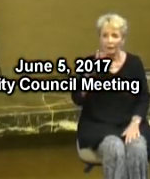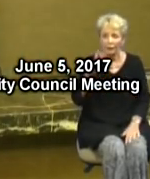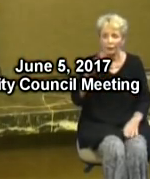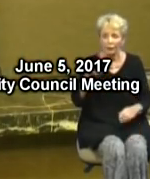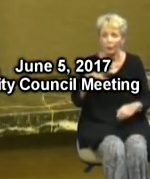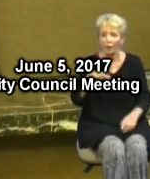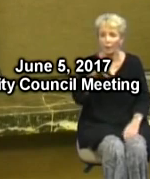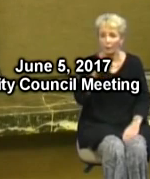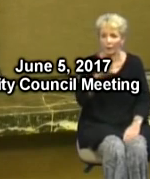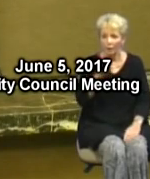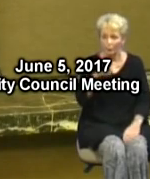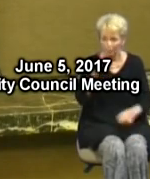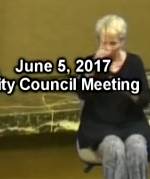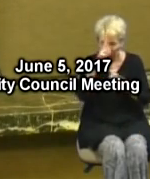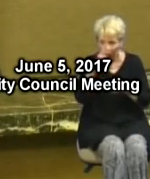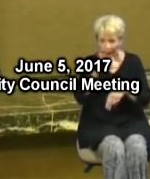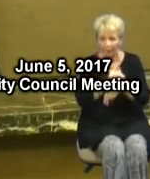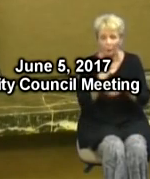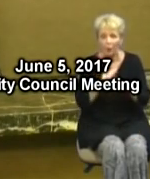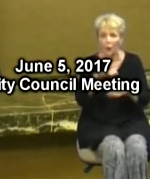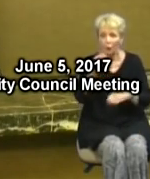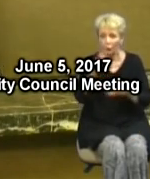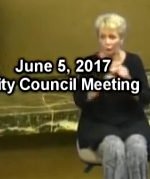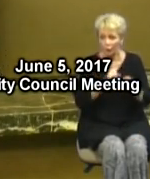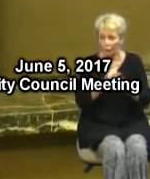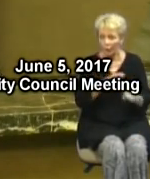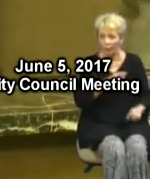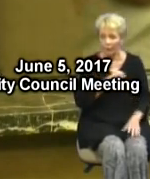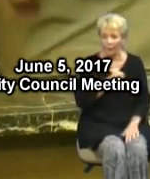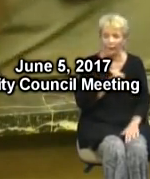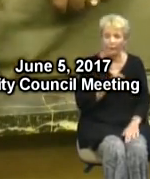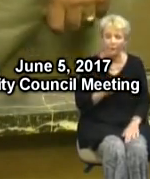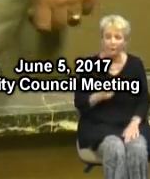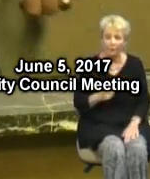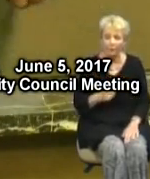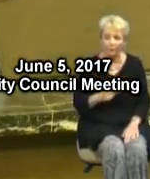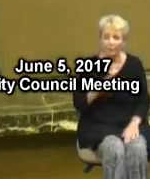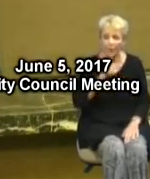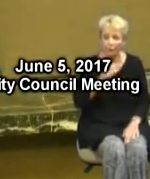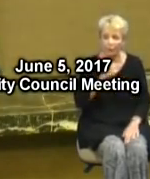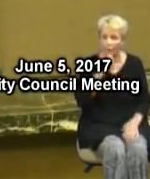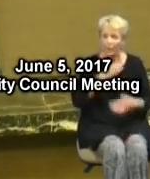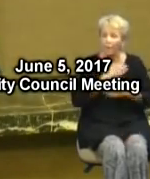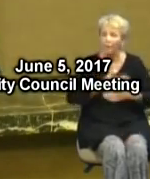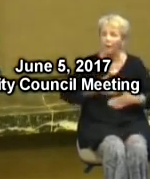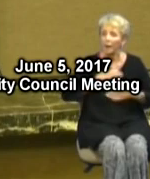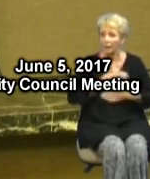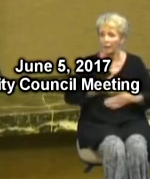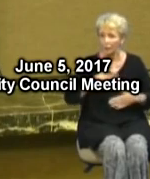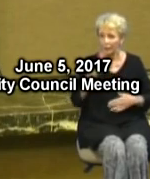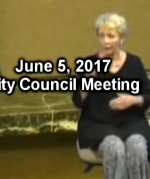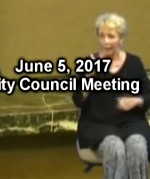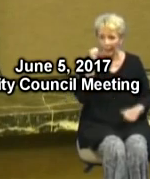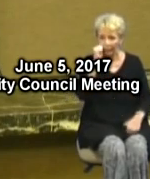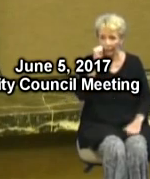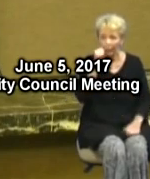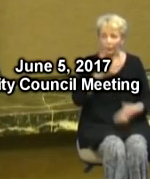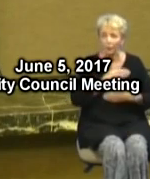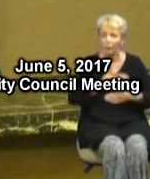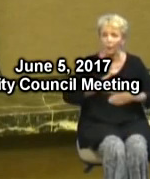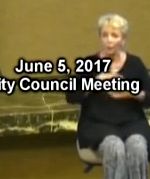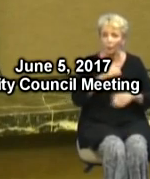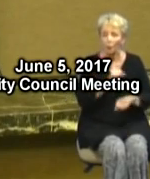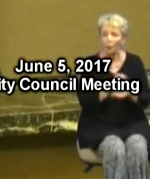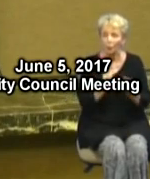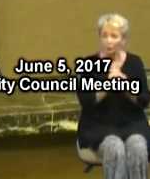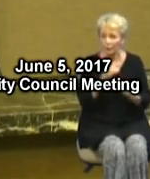Works, we get to honor tonight with a 30-year pen. And it has truly been a pleasure, and every day is a pleasure to get to work